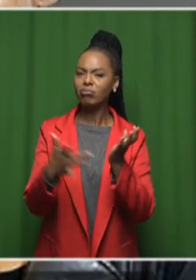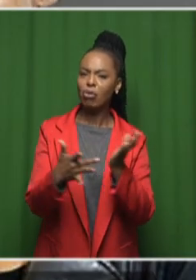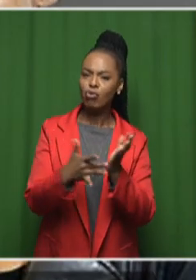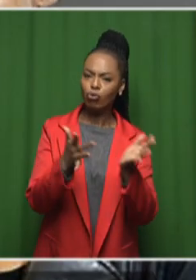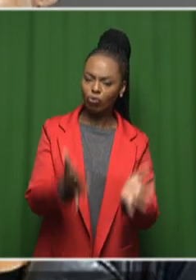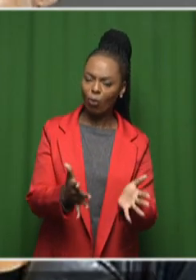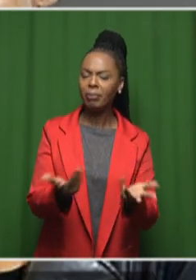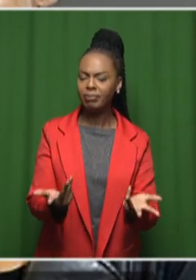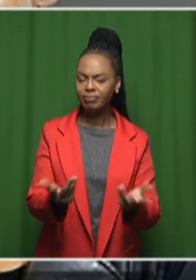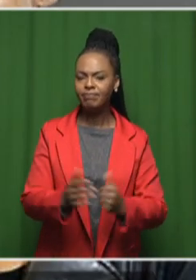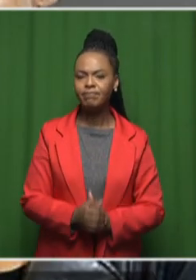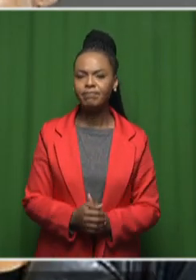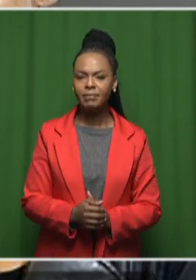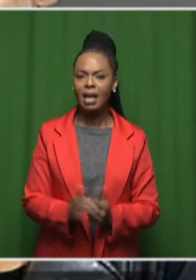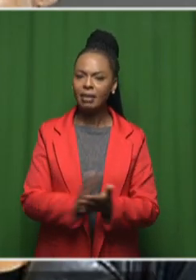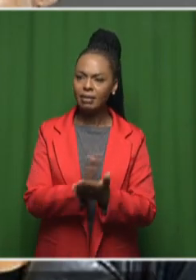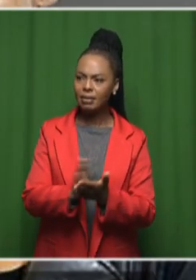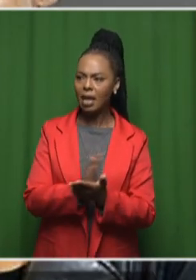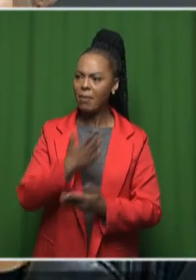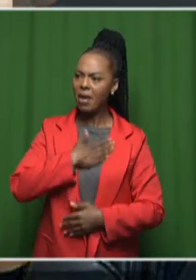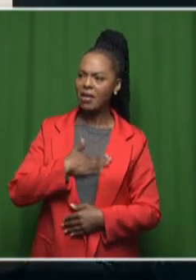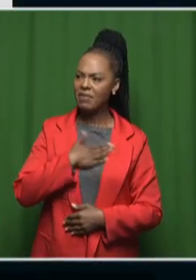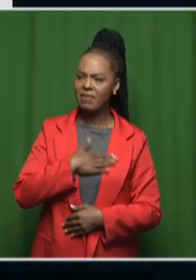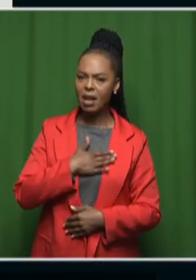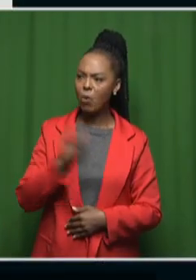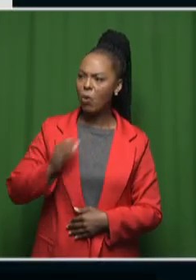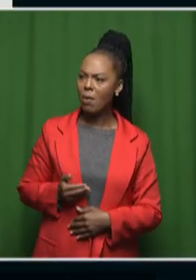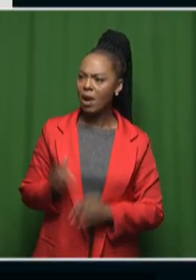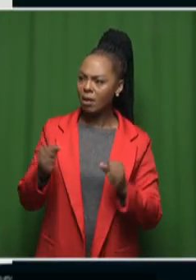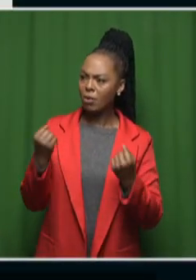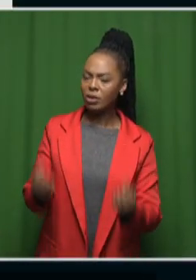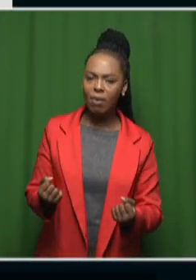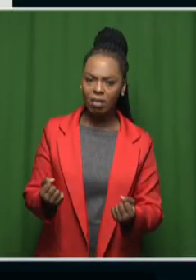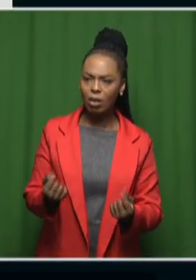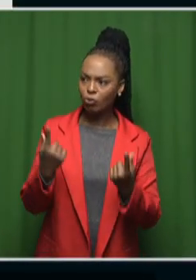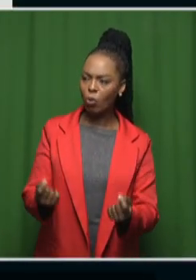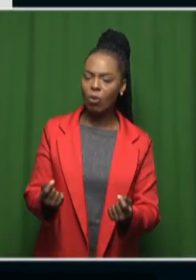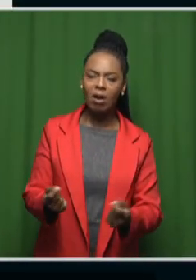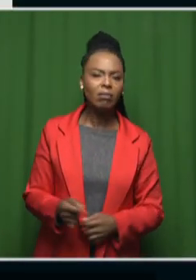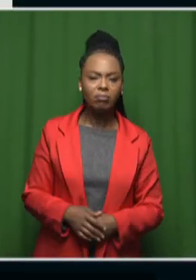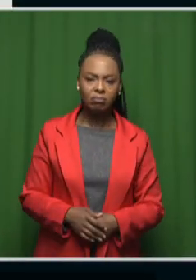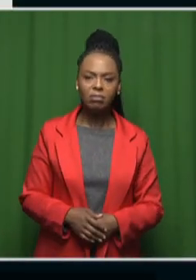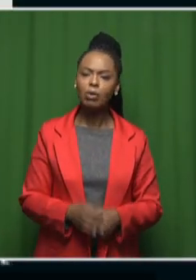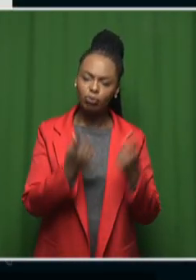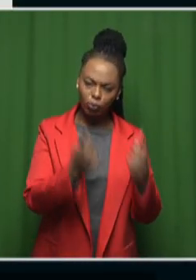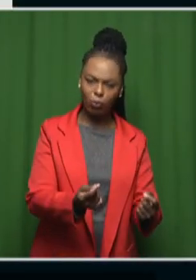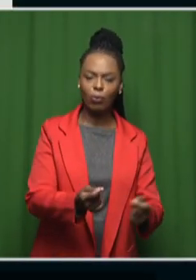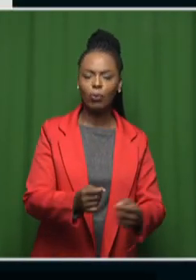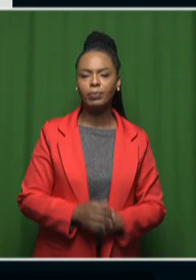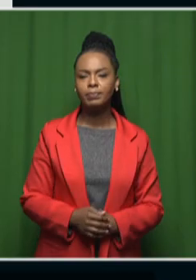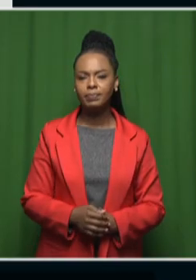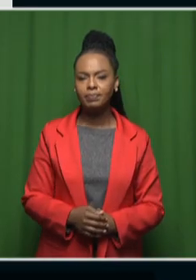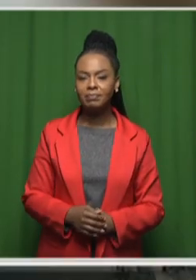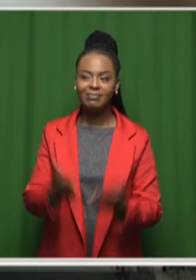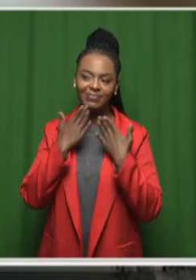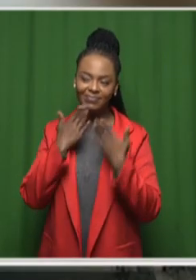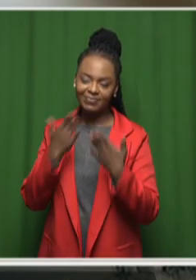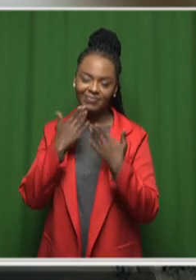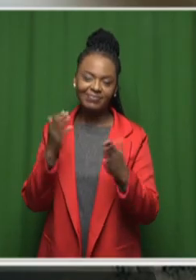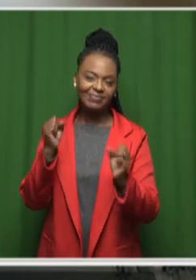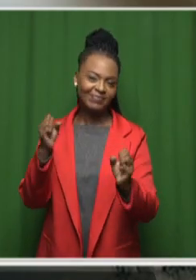have been less walked and do it for themselves beyond anything. All right, Sue, lovely chatting to you. Thank you so much for joining